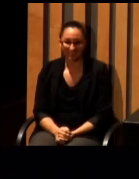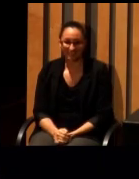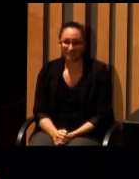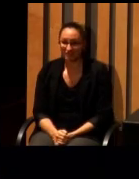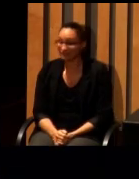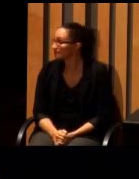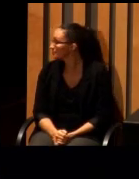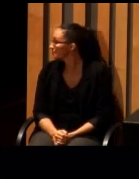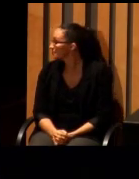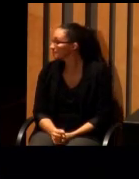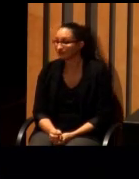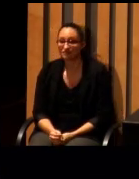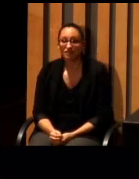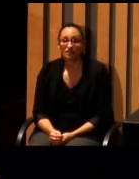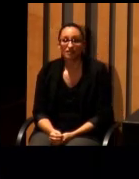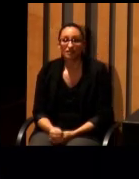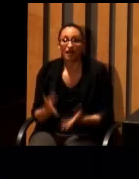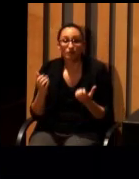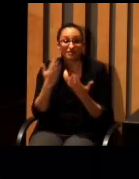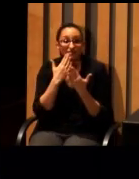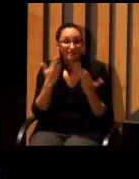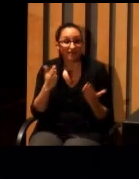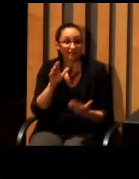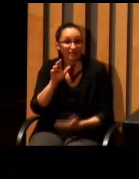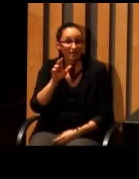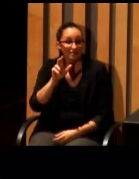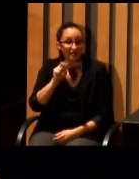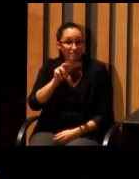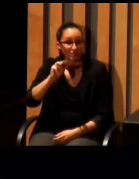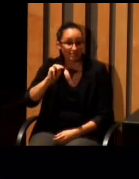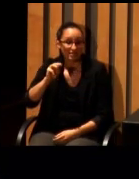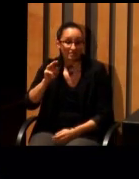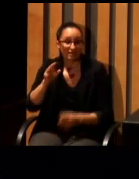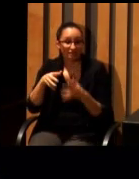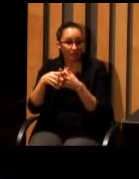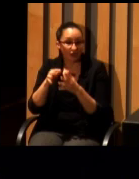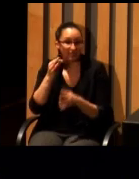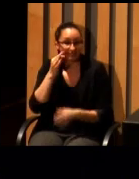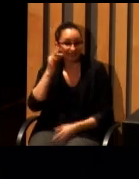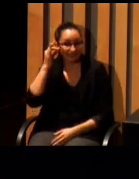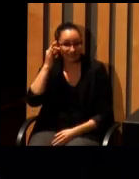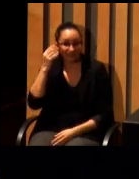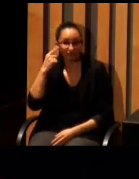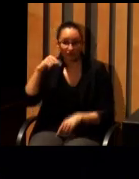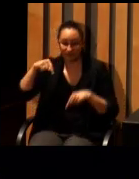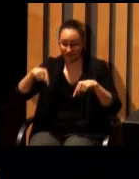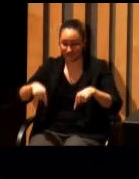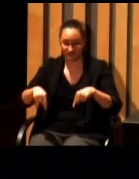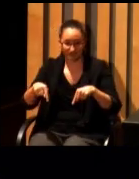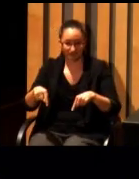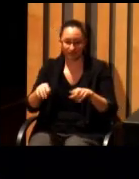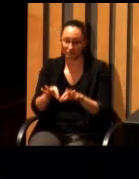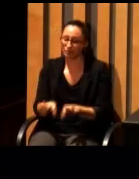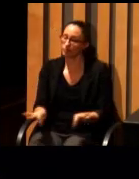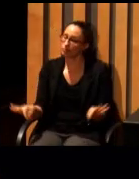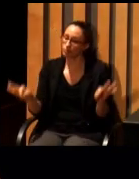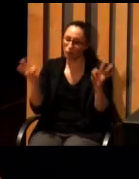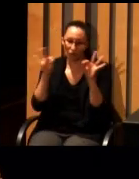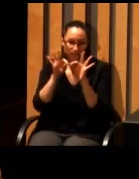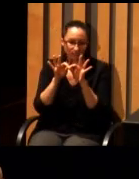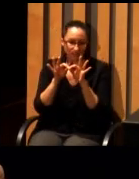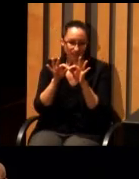Yes, I'd like to thank the National Museum of the American Indian for this very, very important